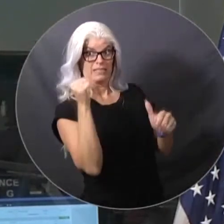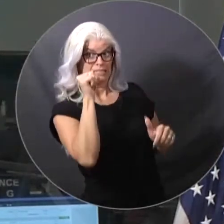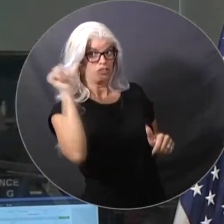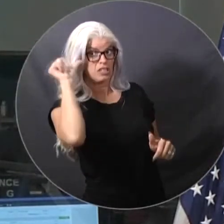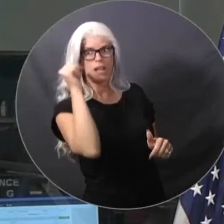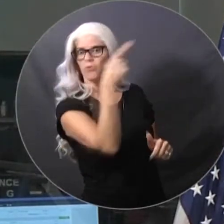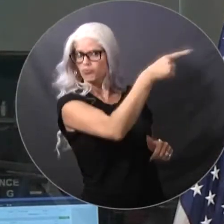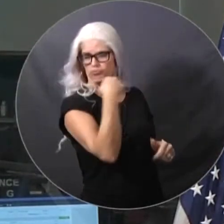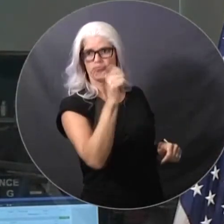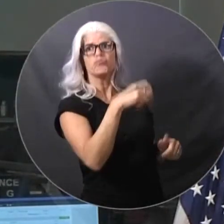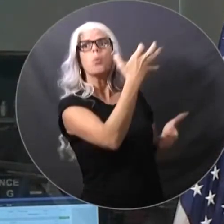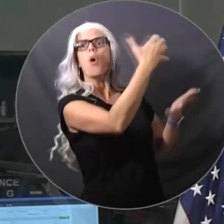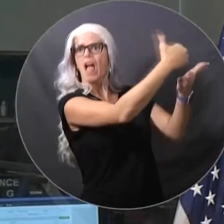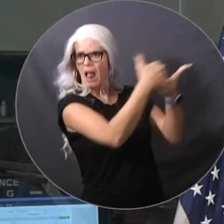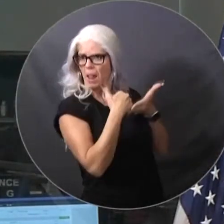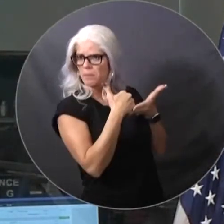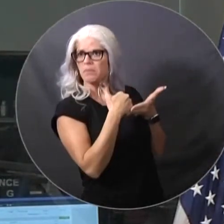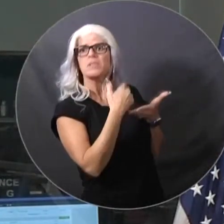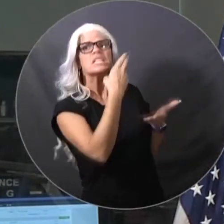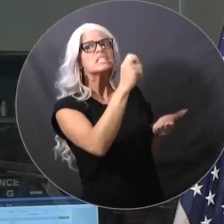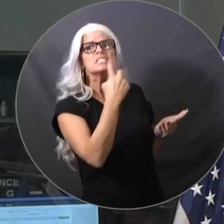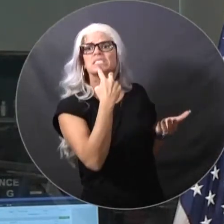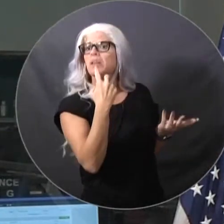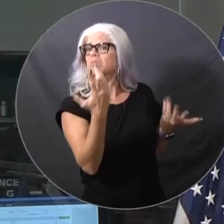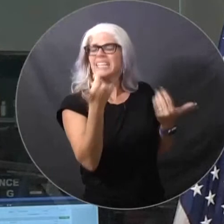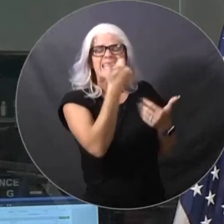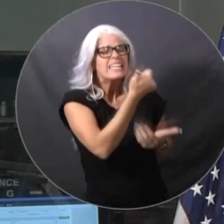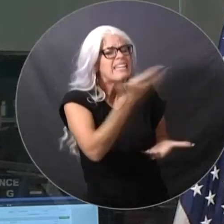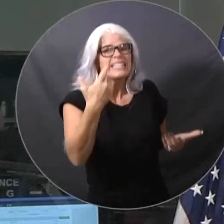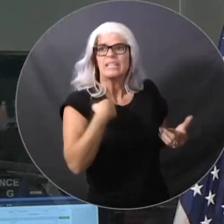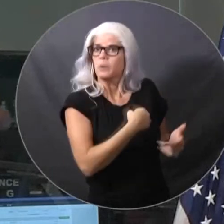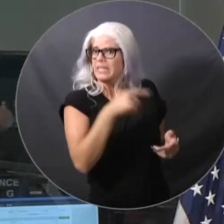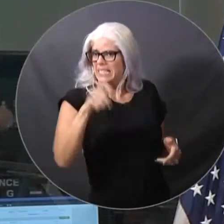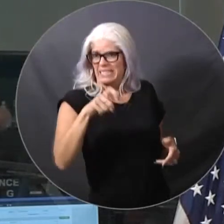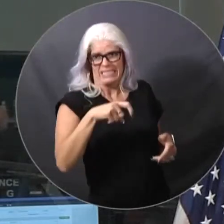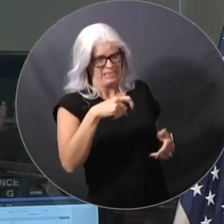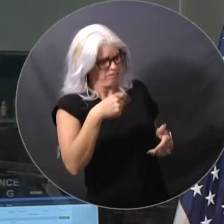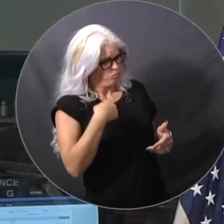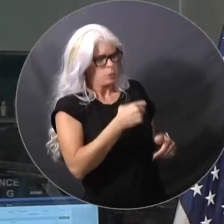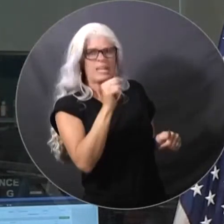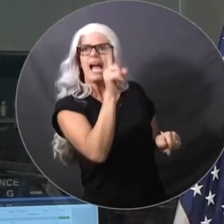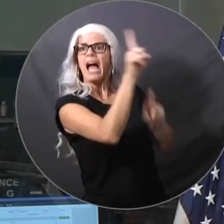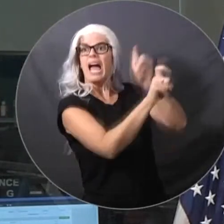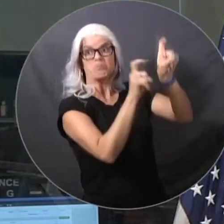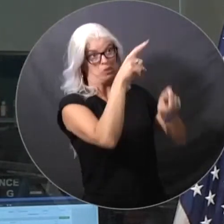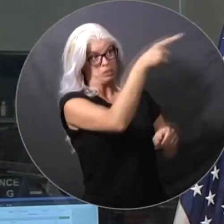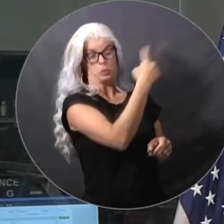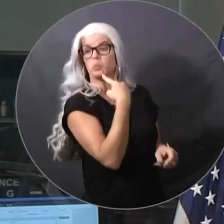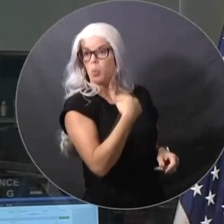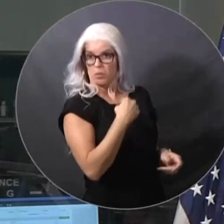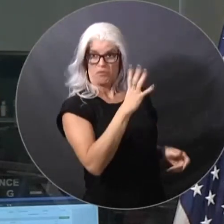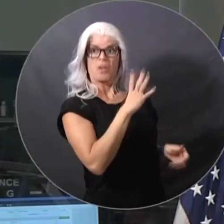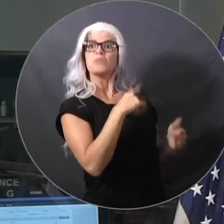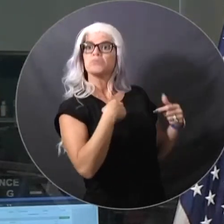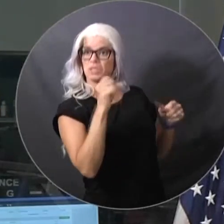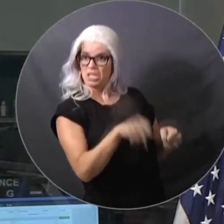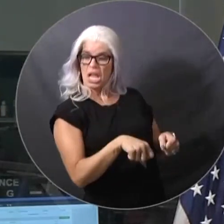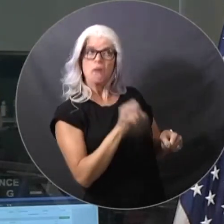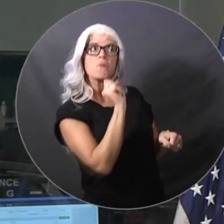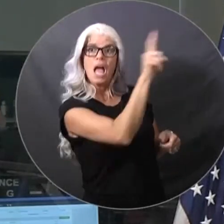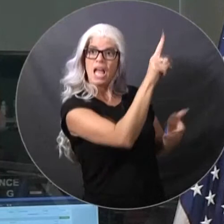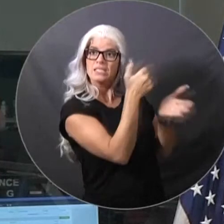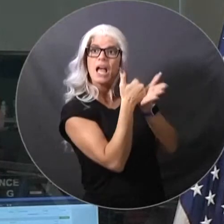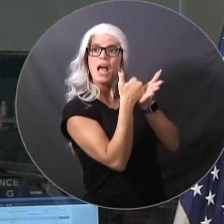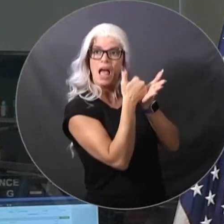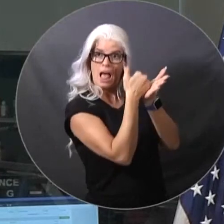and he said, ask whatever you need, ask us. He was inviting us to request support, and so that we think that this is probably the best thing that we